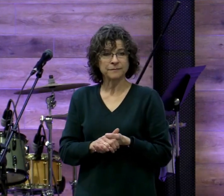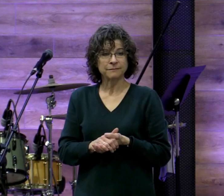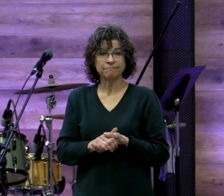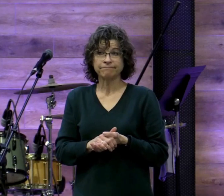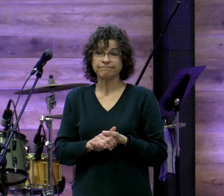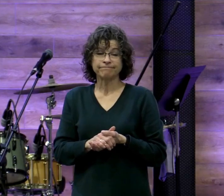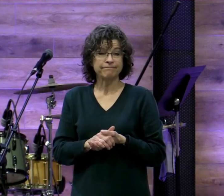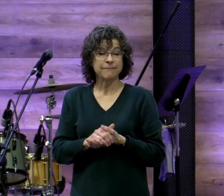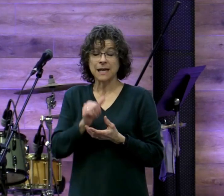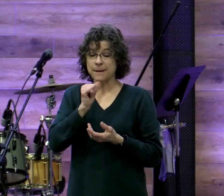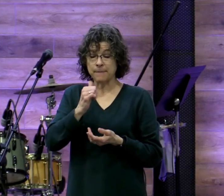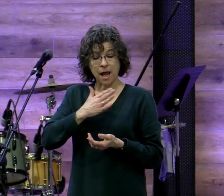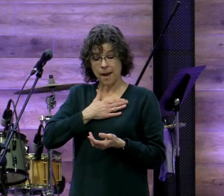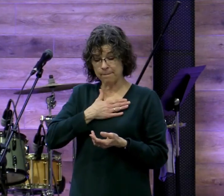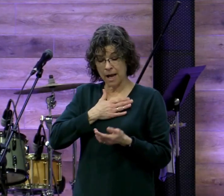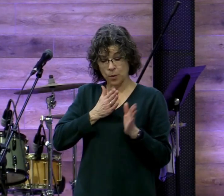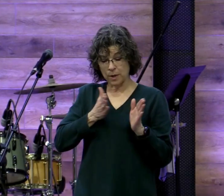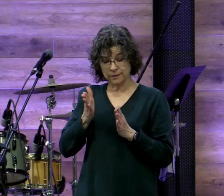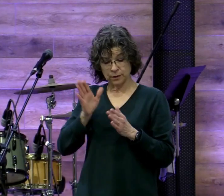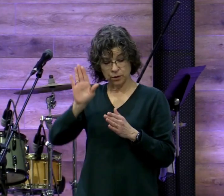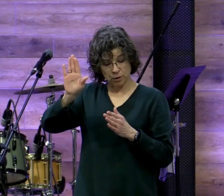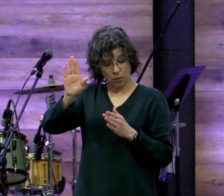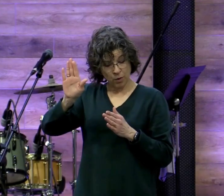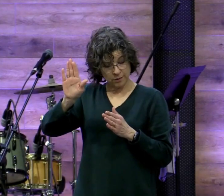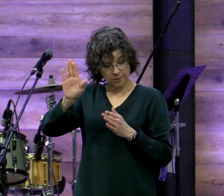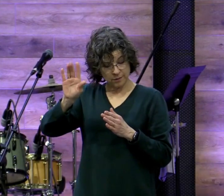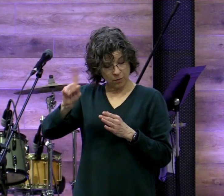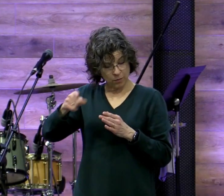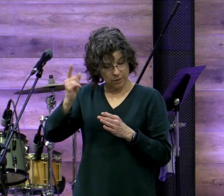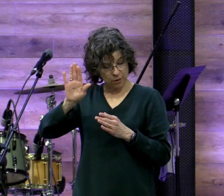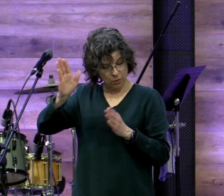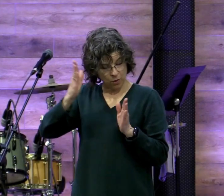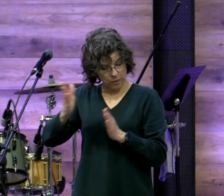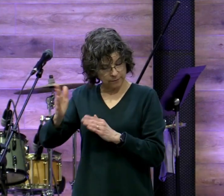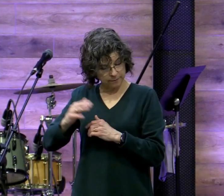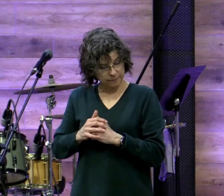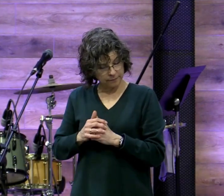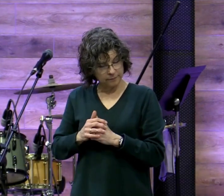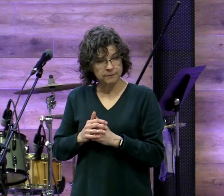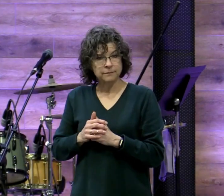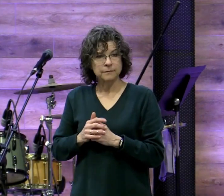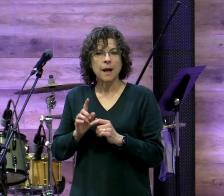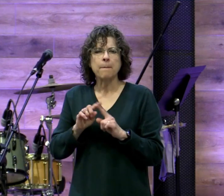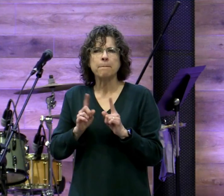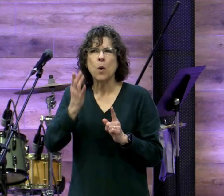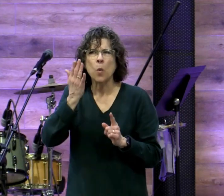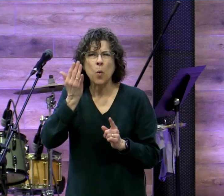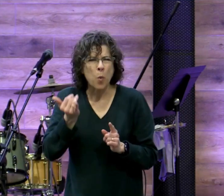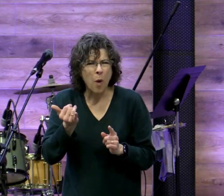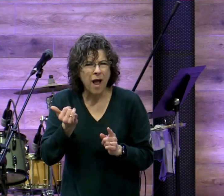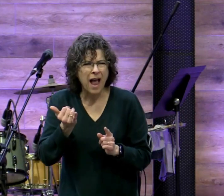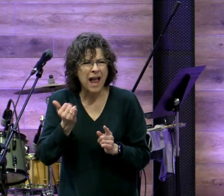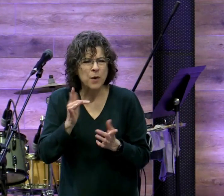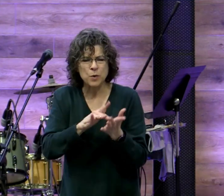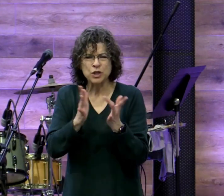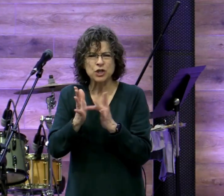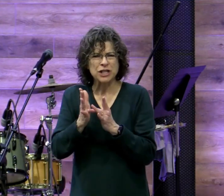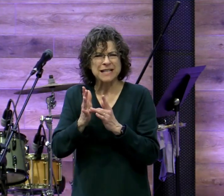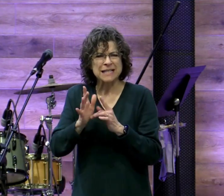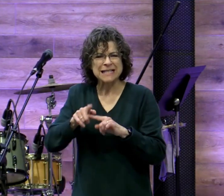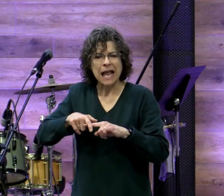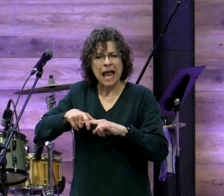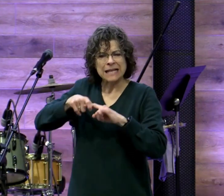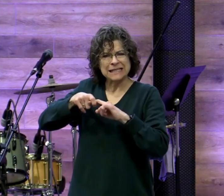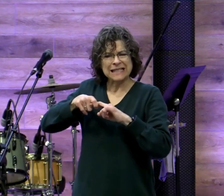Nevertheless, not my will, but yours be done. Why the hesitancy of Jesus to provide the wine? Because he knew what it